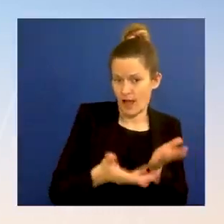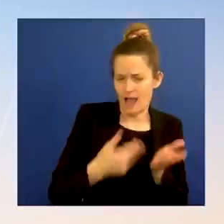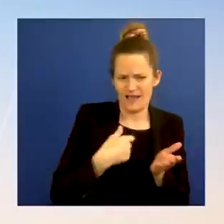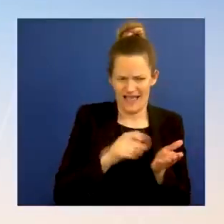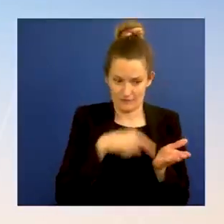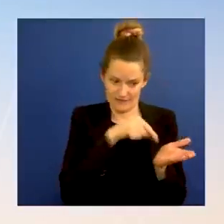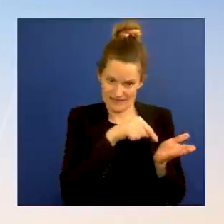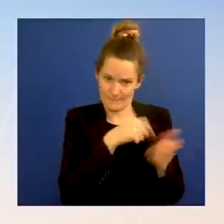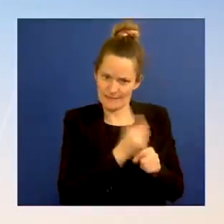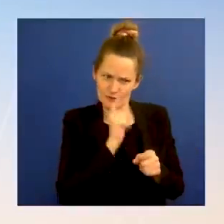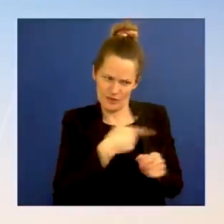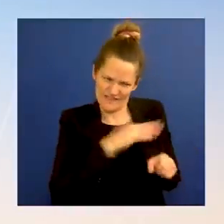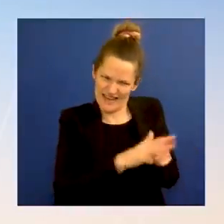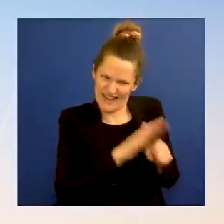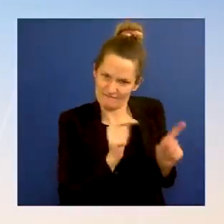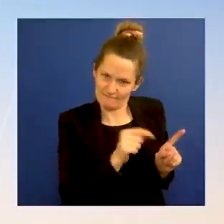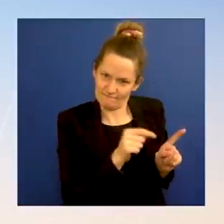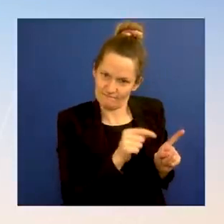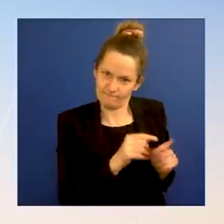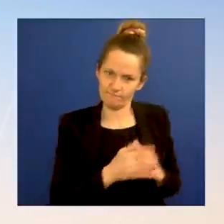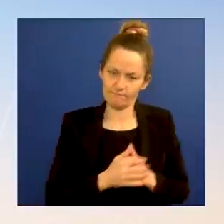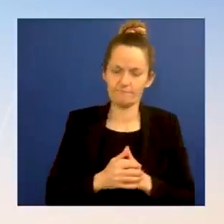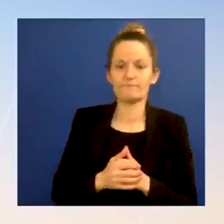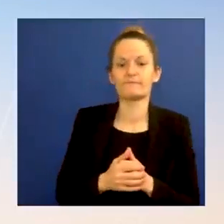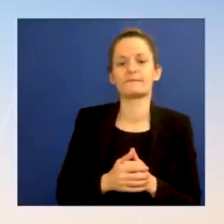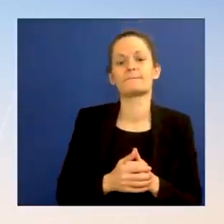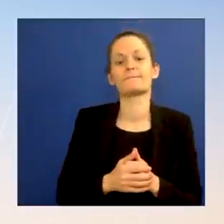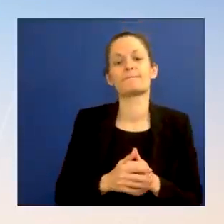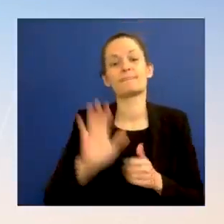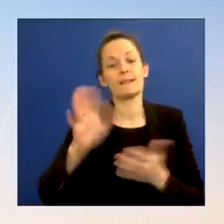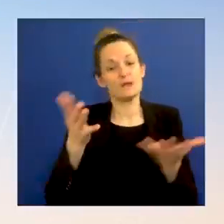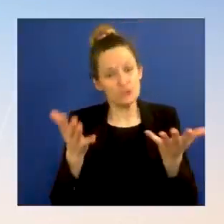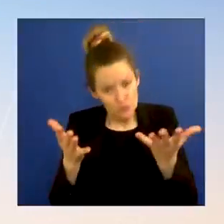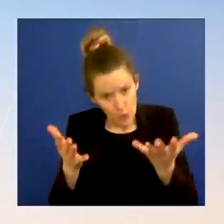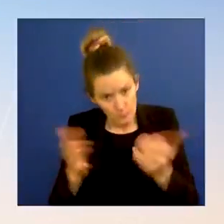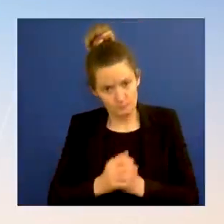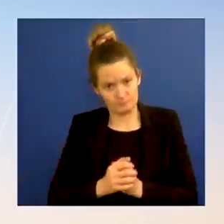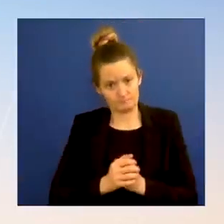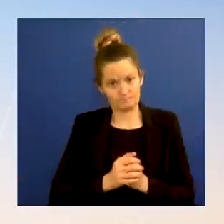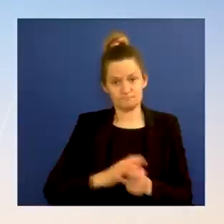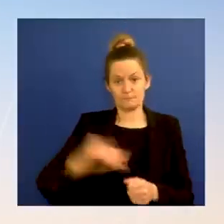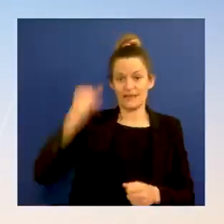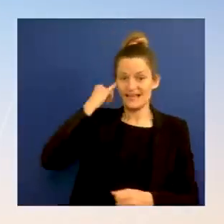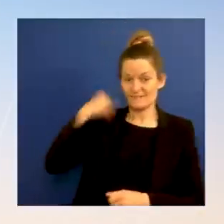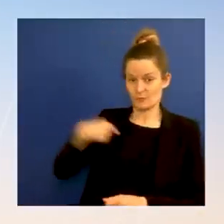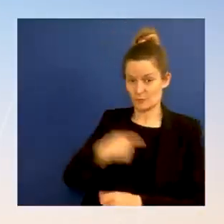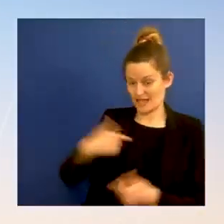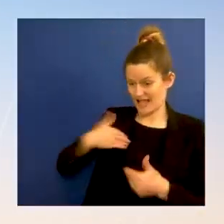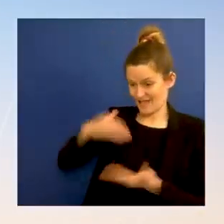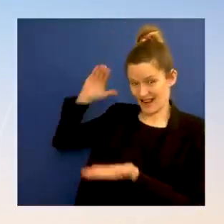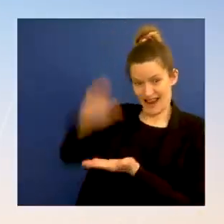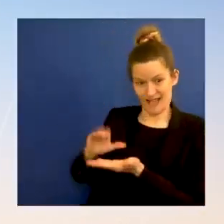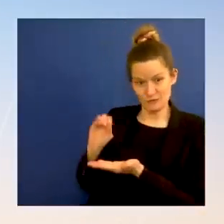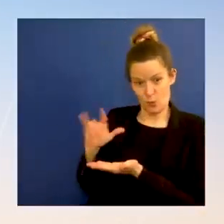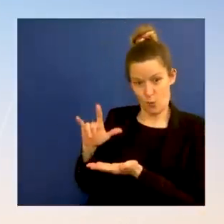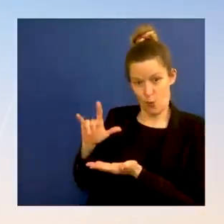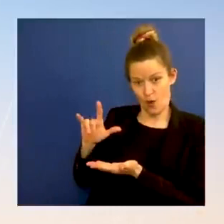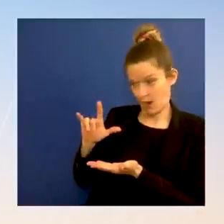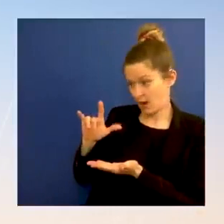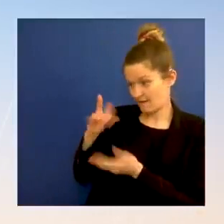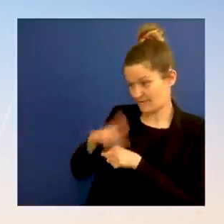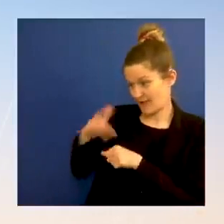the reduction of oil would raise prices, right? So that is one of the things that we have been focused on. We've talked a little bit